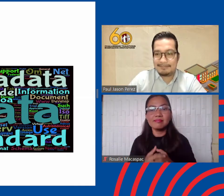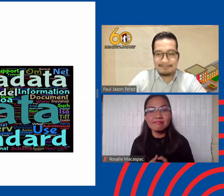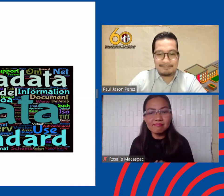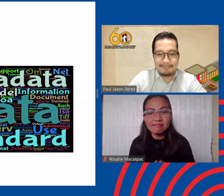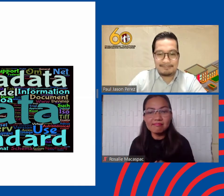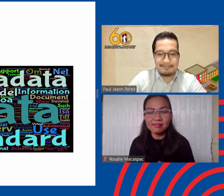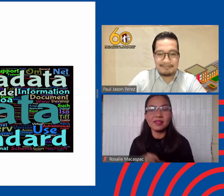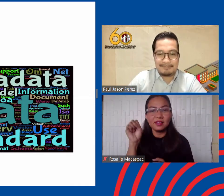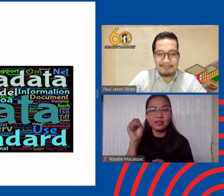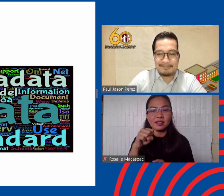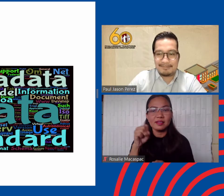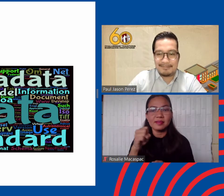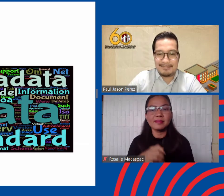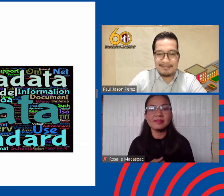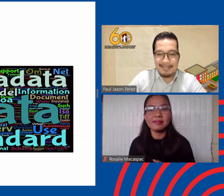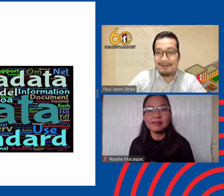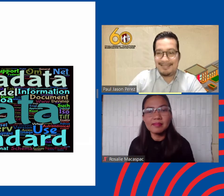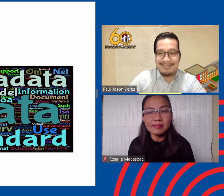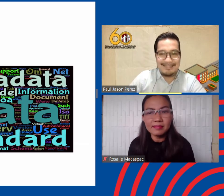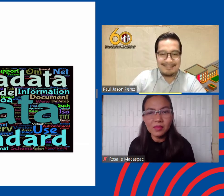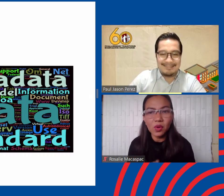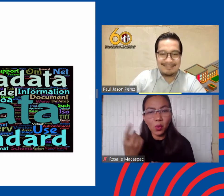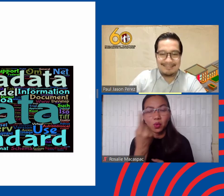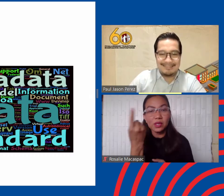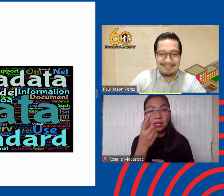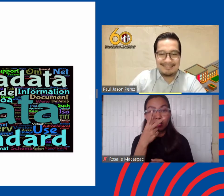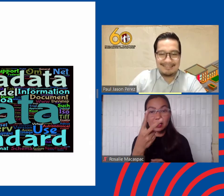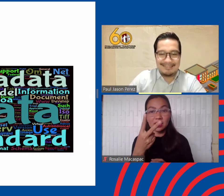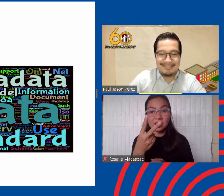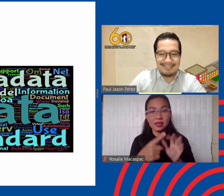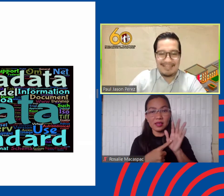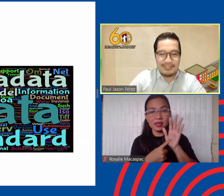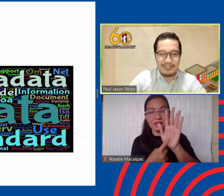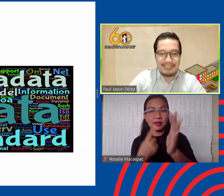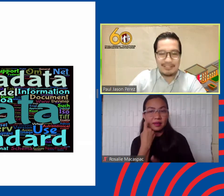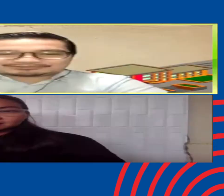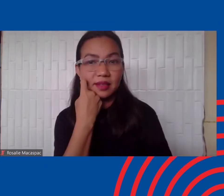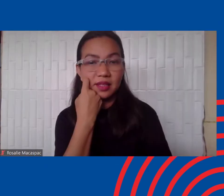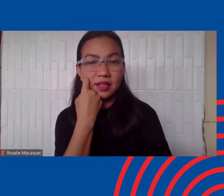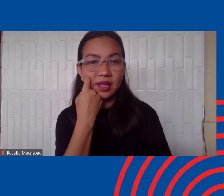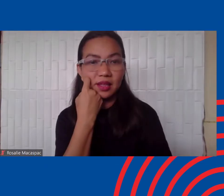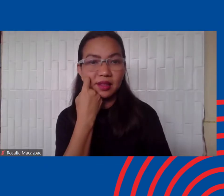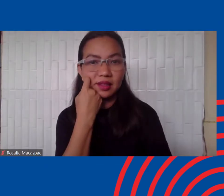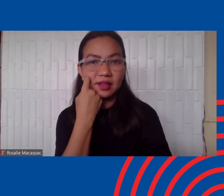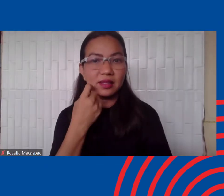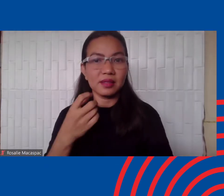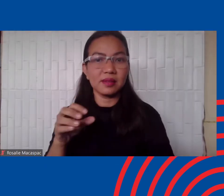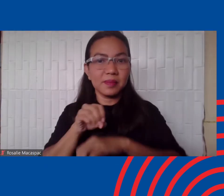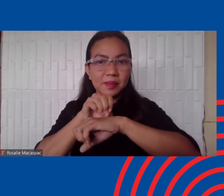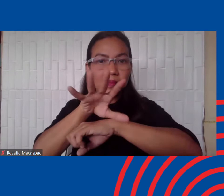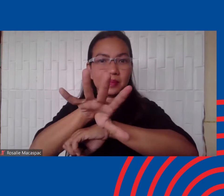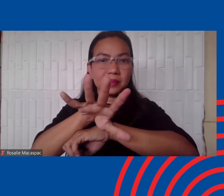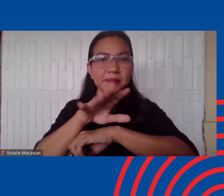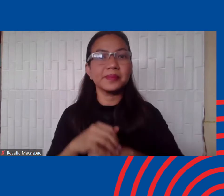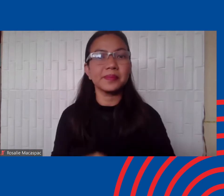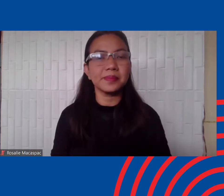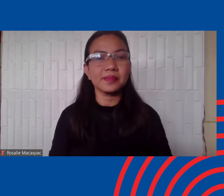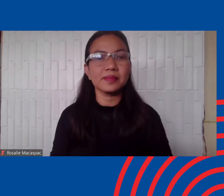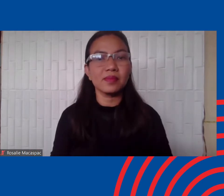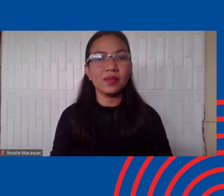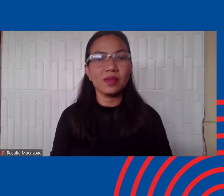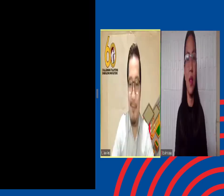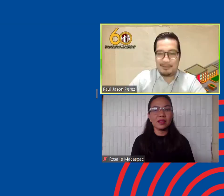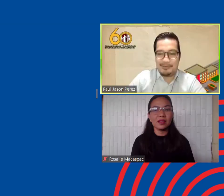No, sir. We only see the document metadata. Ayan, sorry. So I'm stopping the sharing and I'm